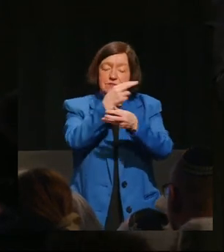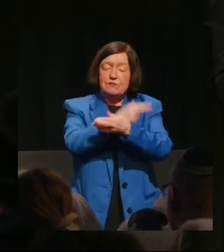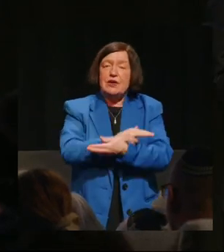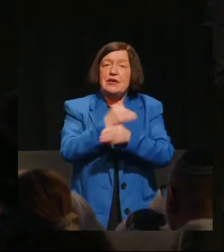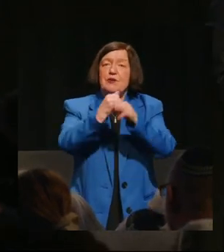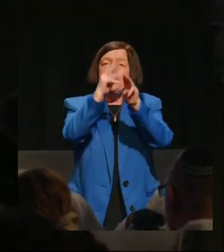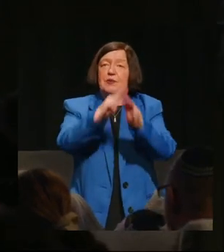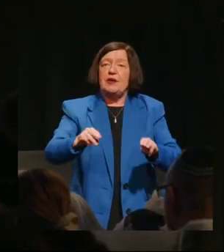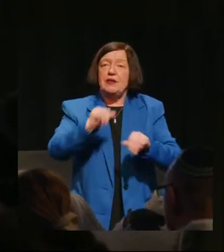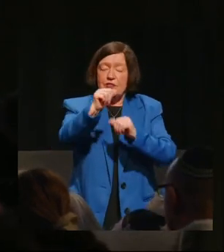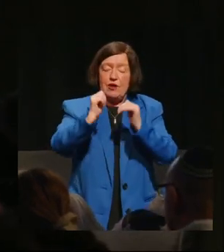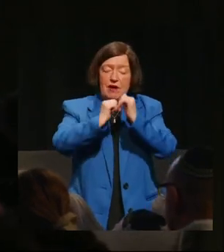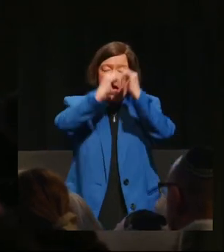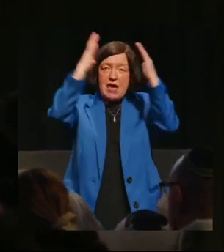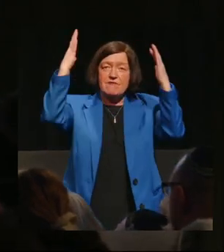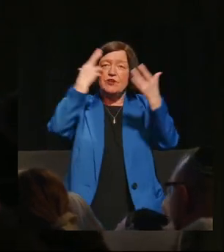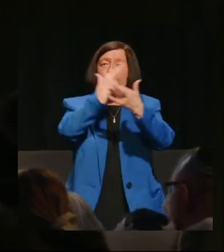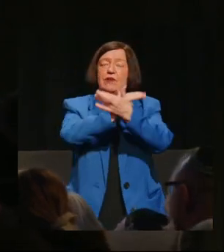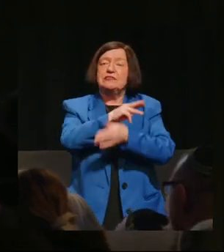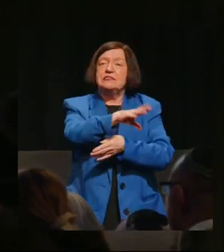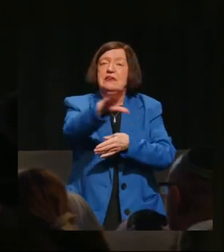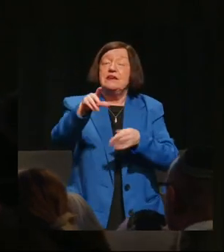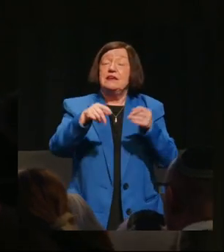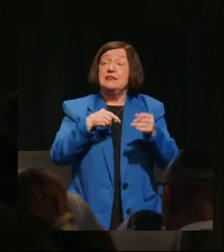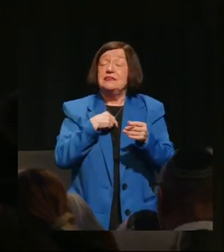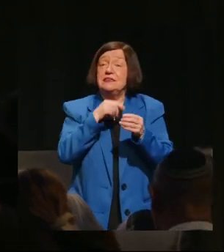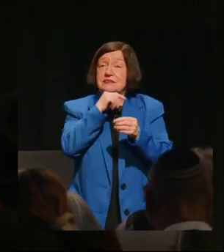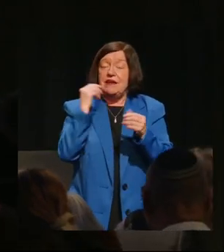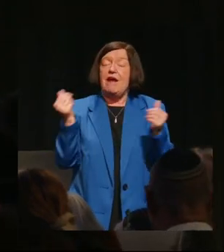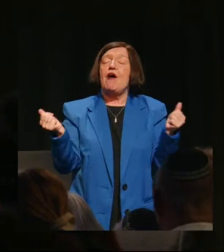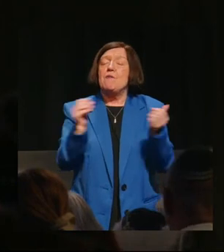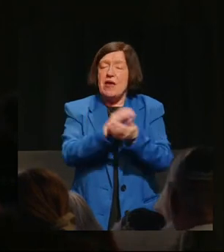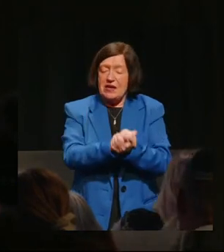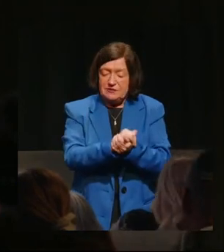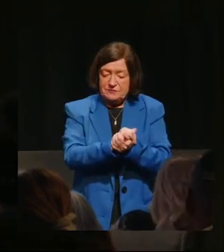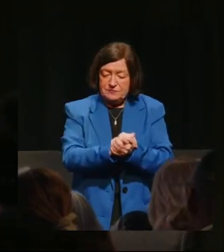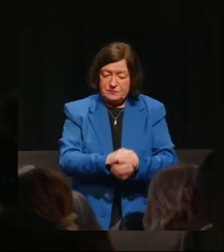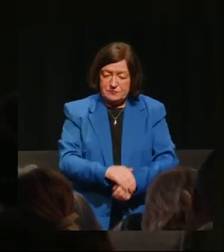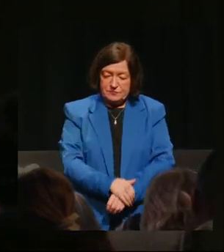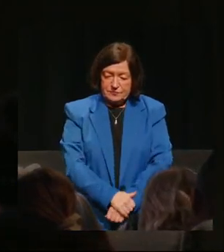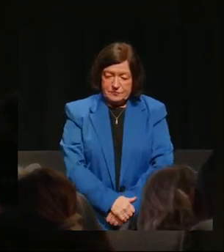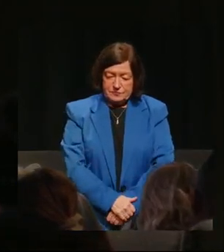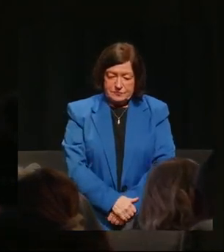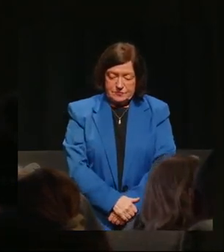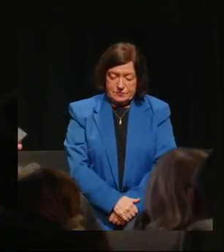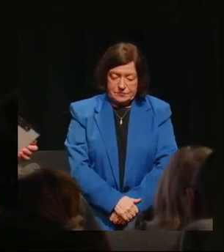peace upon their heavenly resting places, and let us say, Amen.